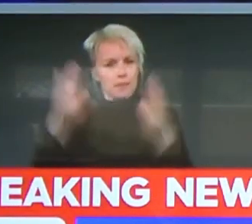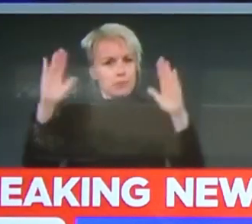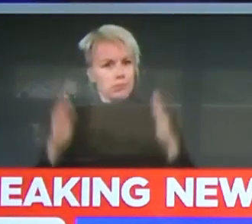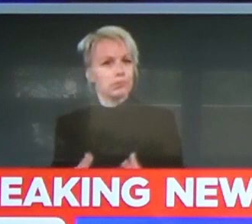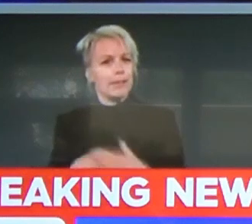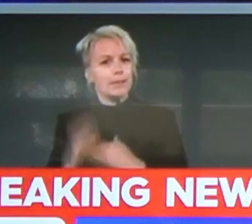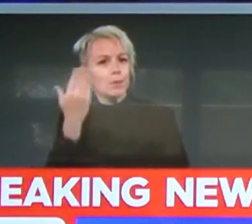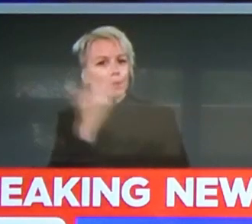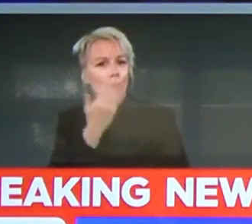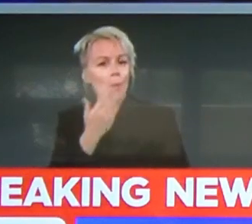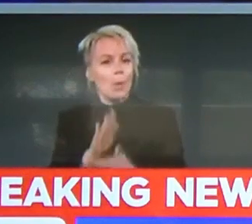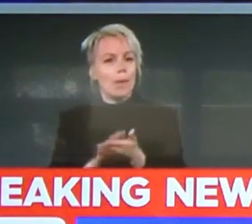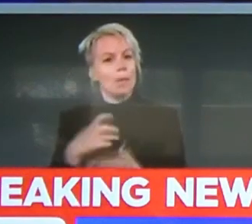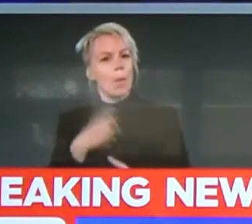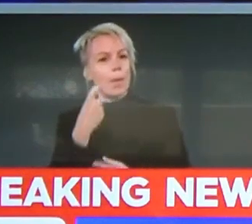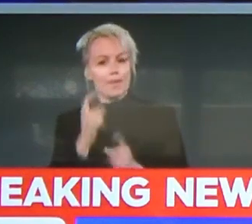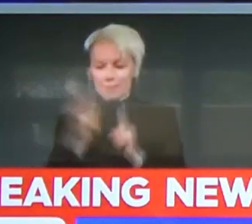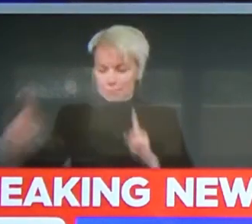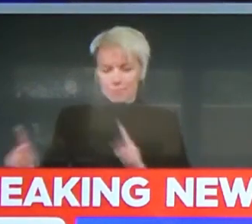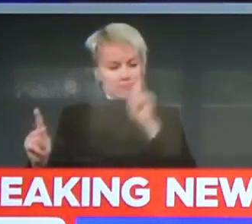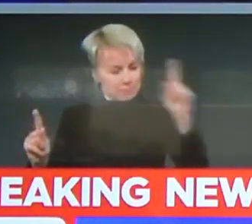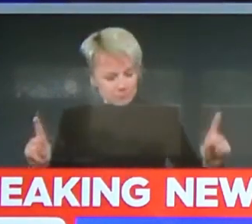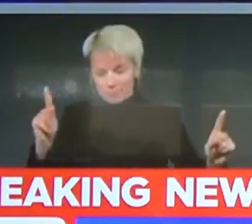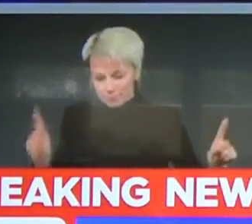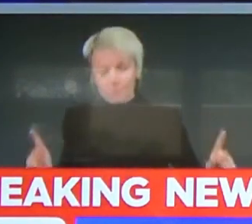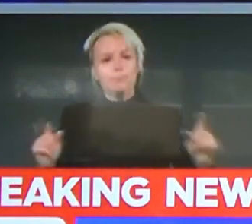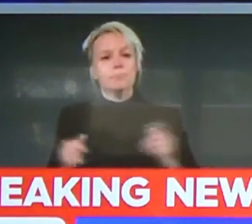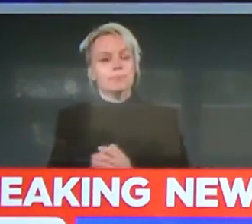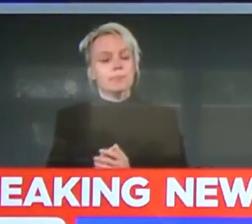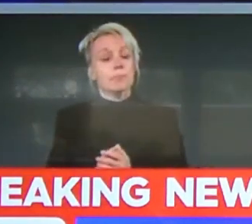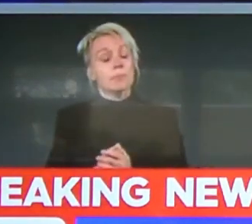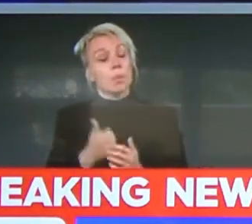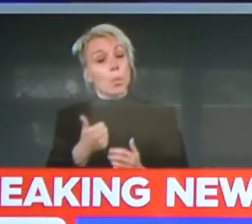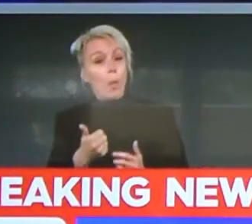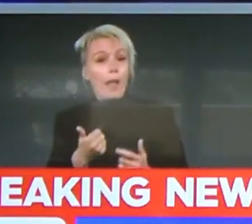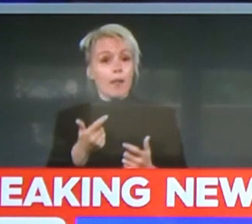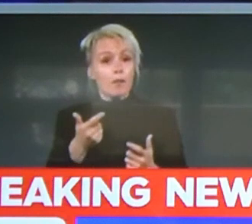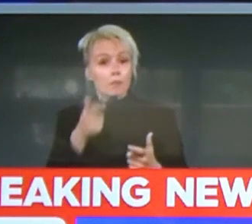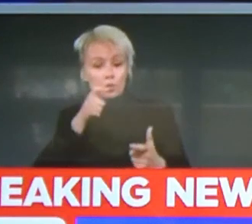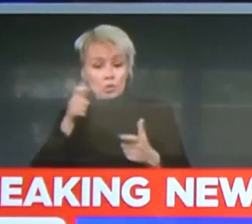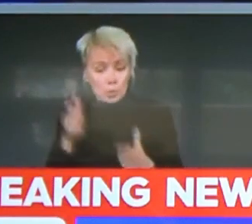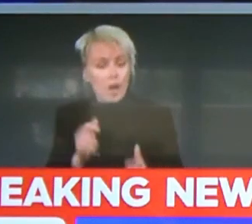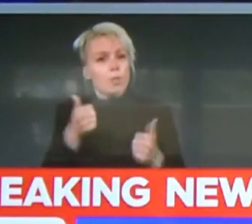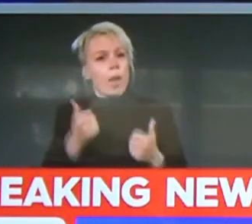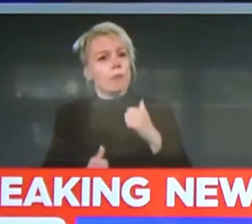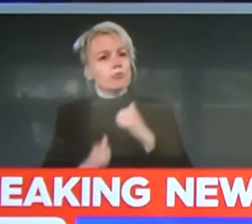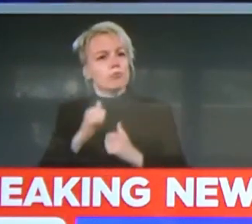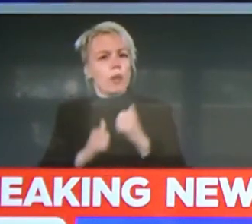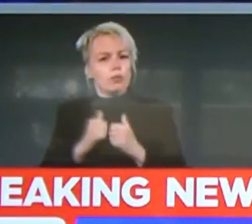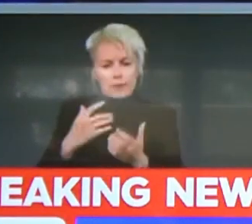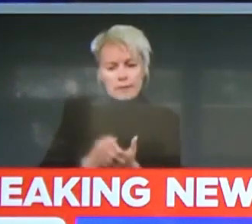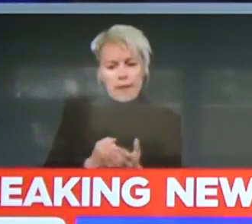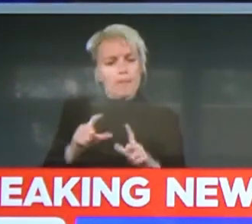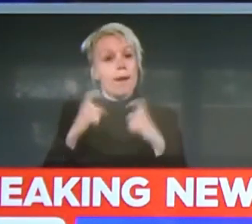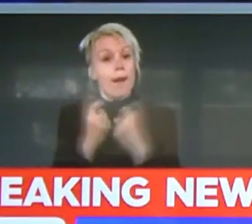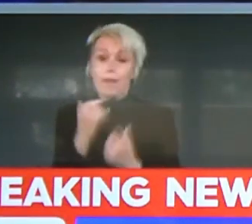keep their children at home, and we think a well-supervised, well-structured classroom is probably a safer place than